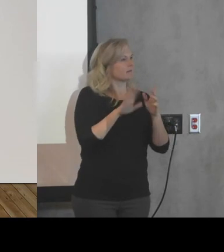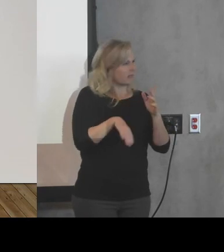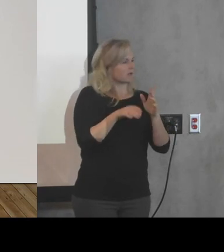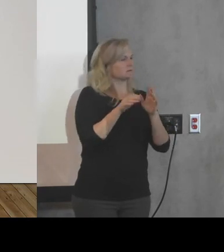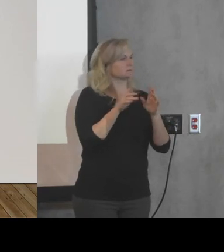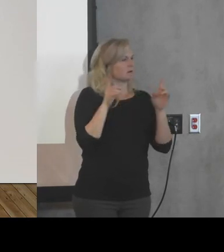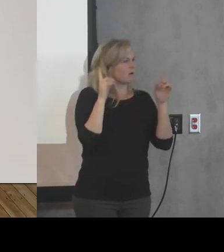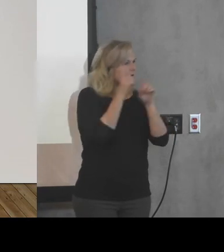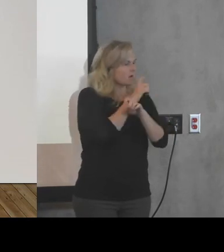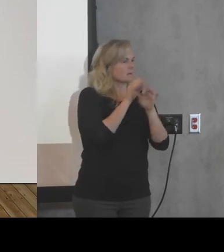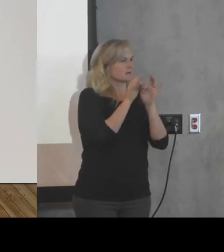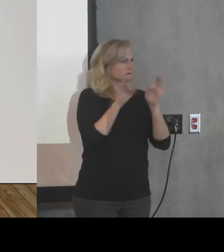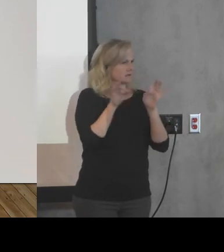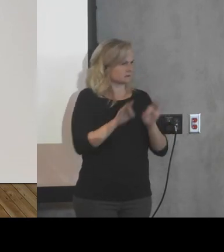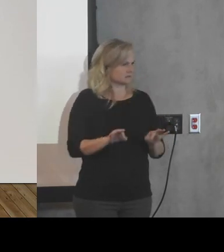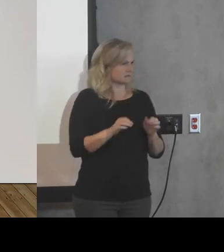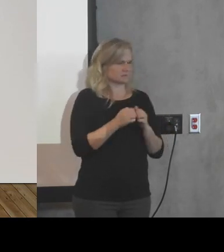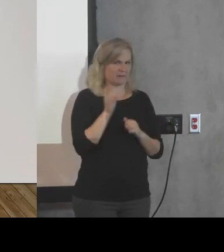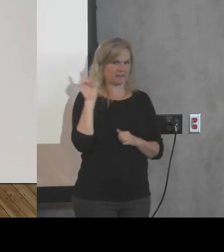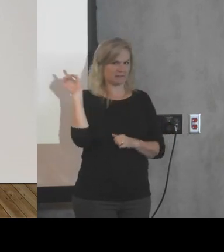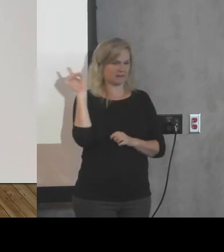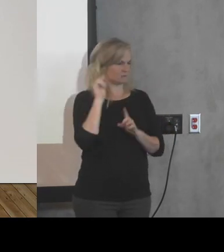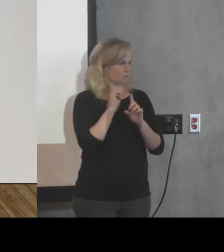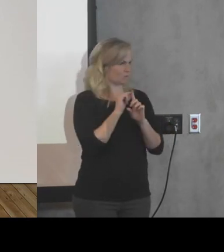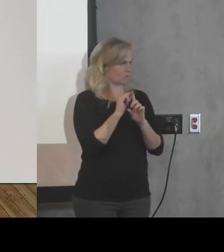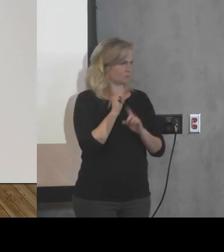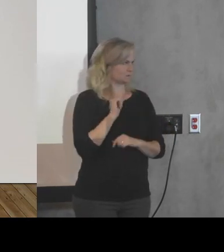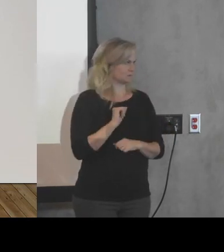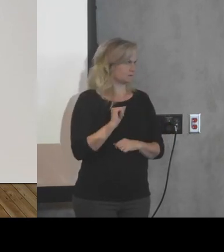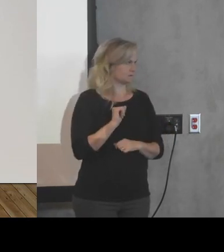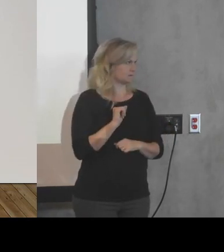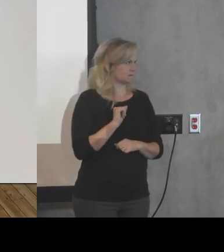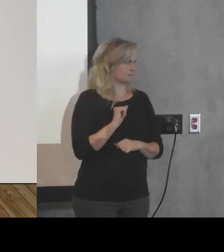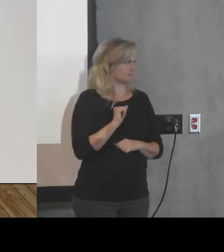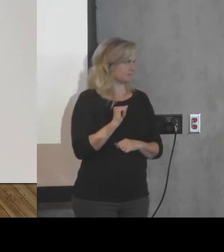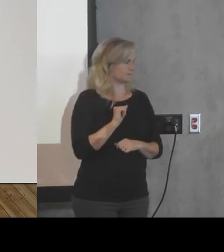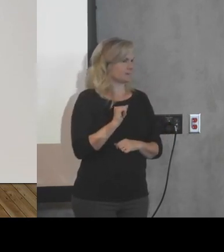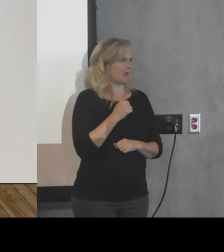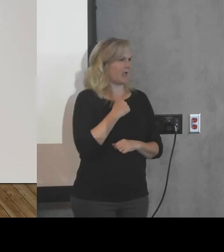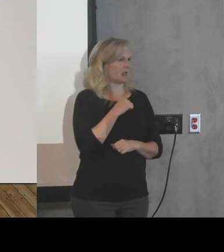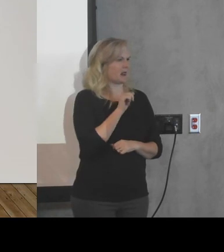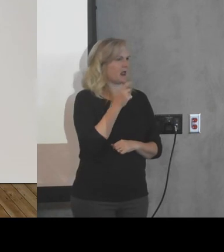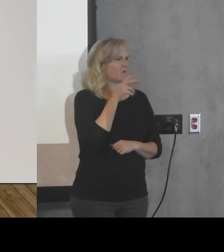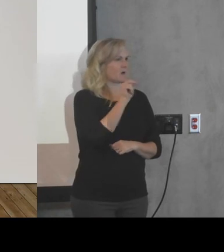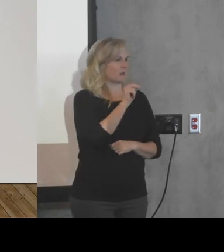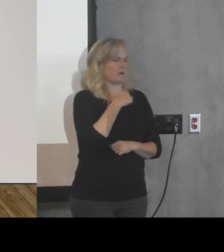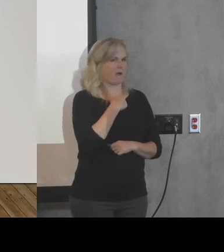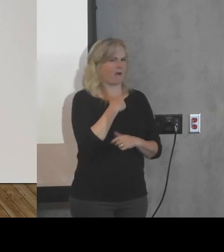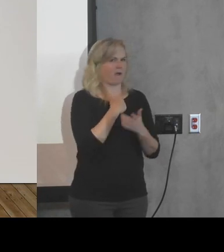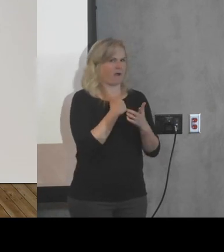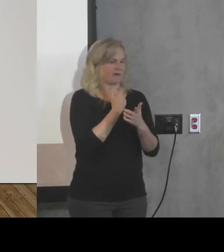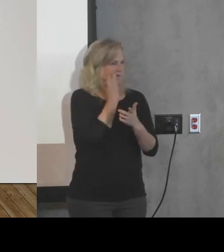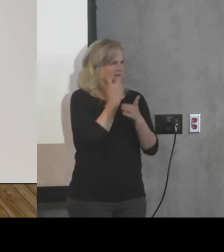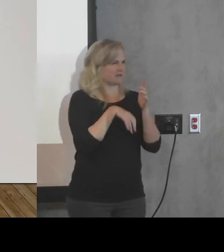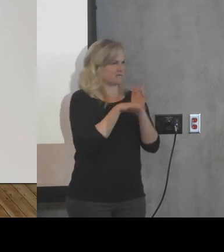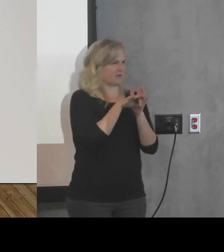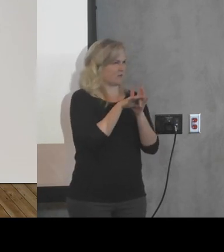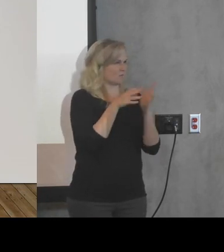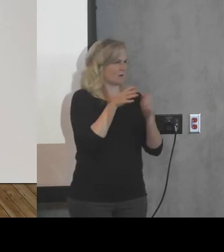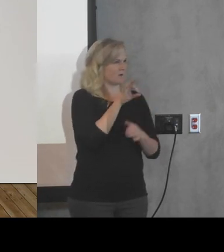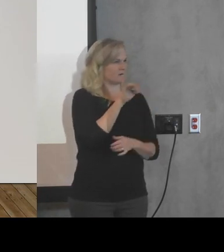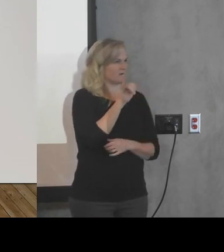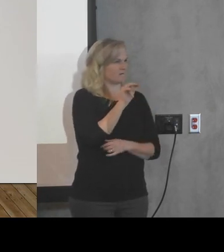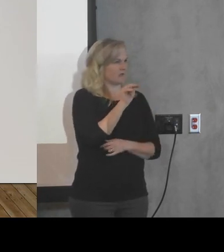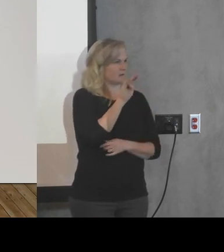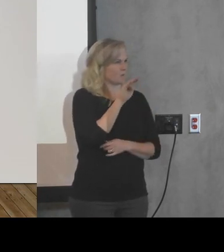with some of these words. And an acronym I found out about recently was